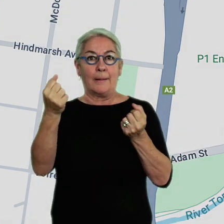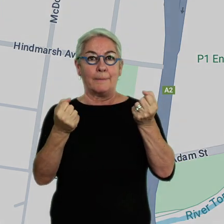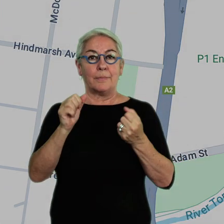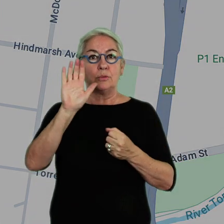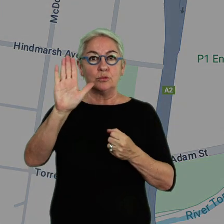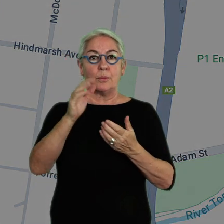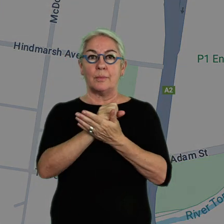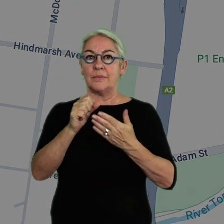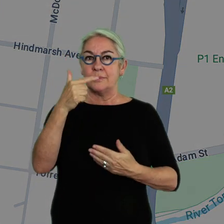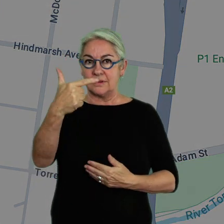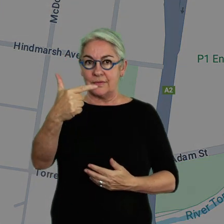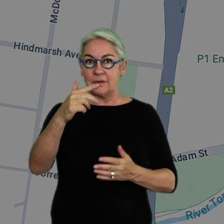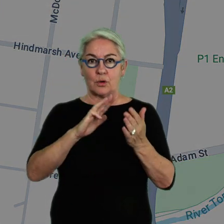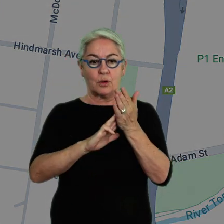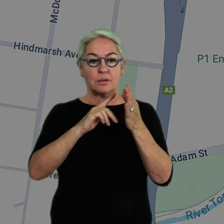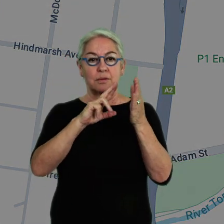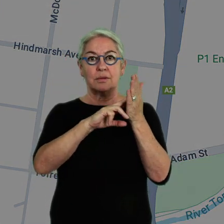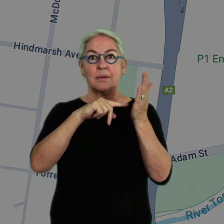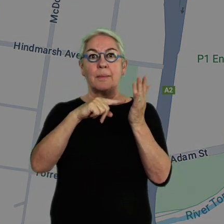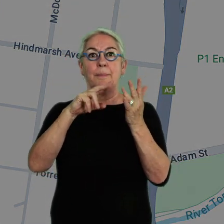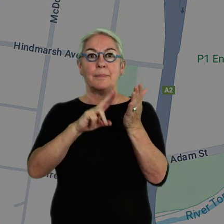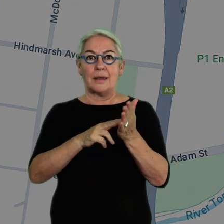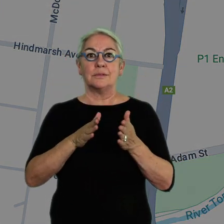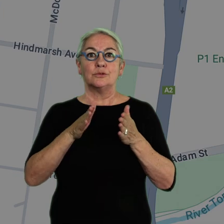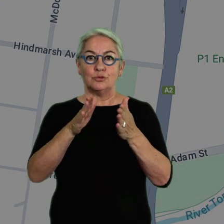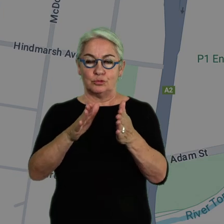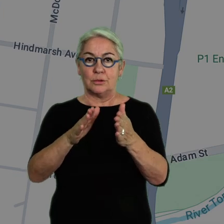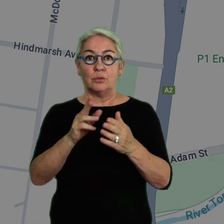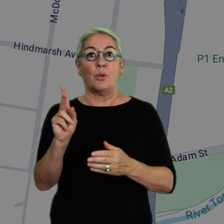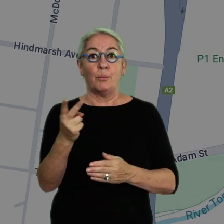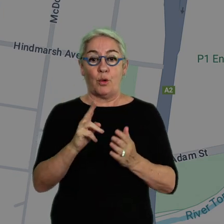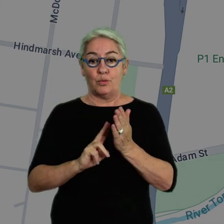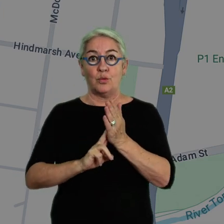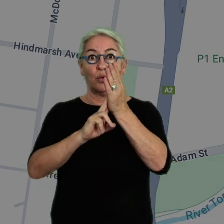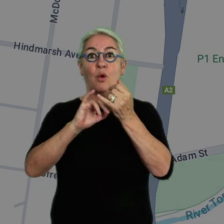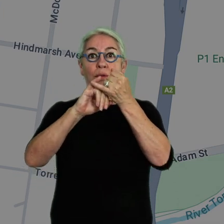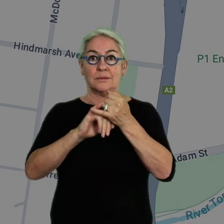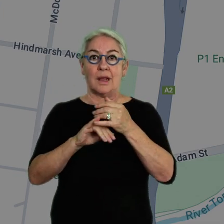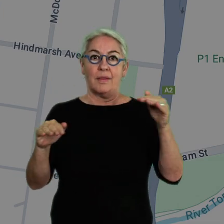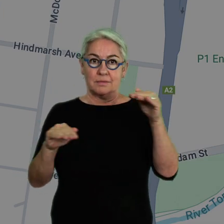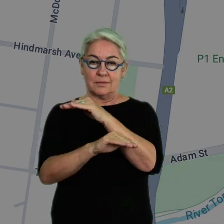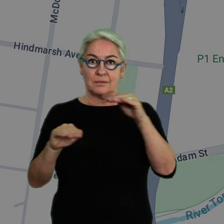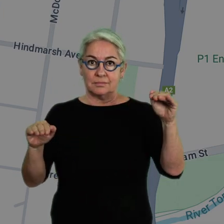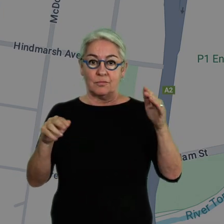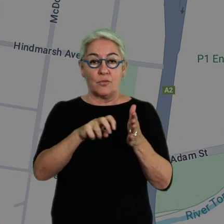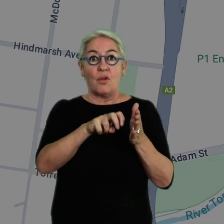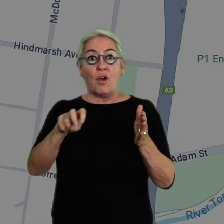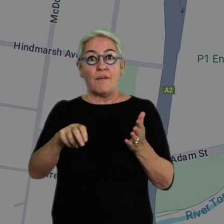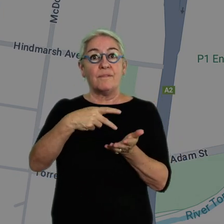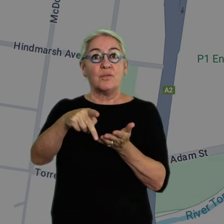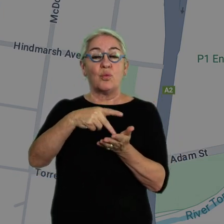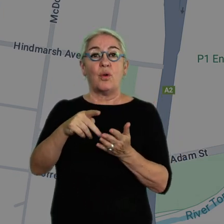The nearest bus stop is Bus Stop 7 Manton Street, North and South Sides, which has a 5-minute walk to the theatre.